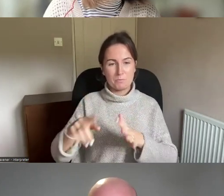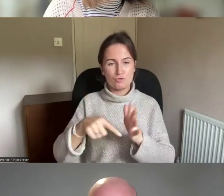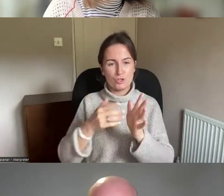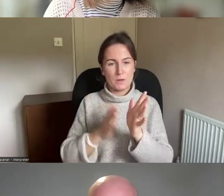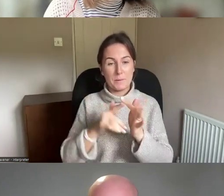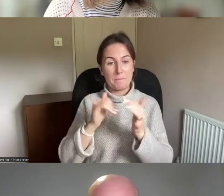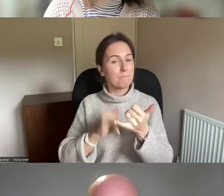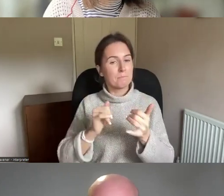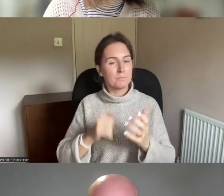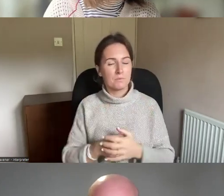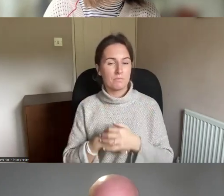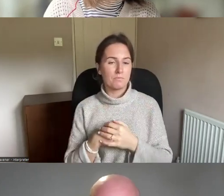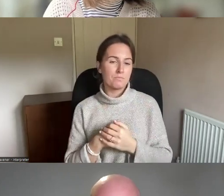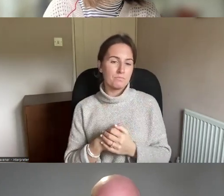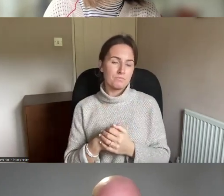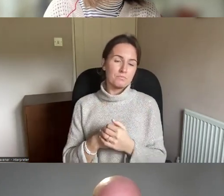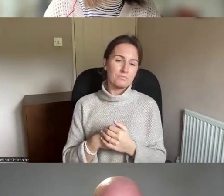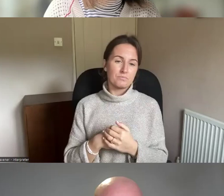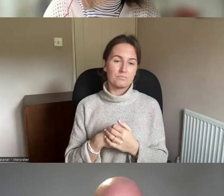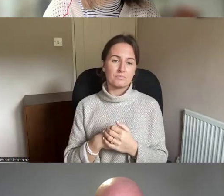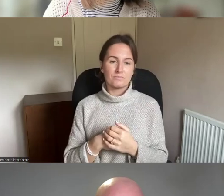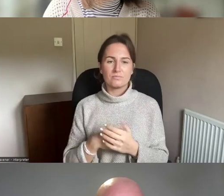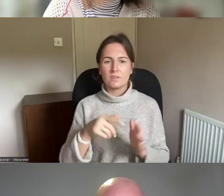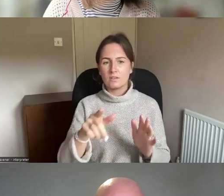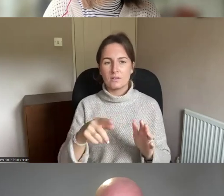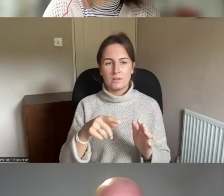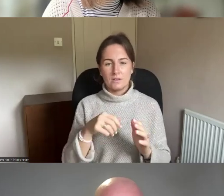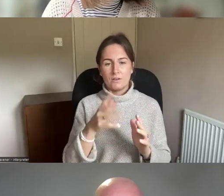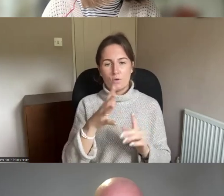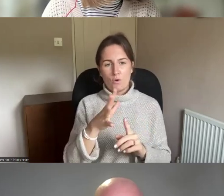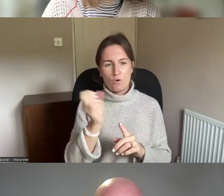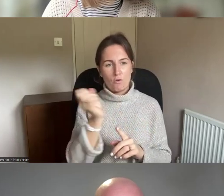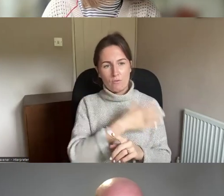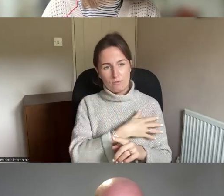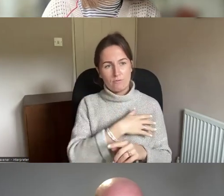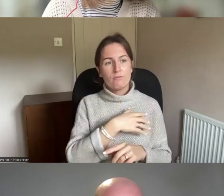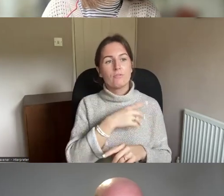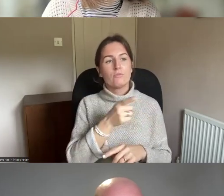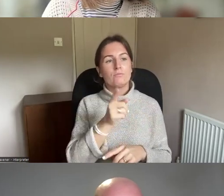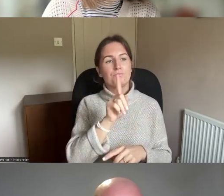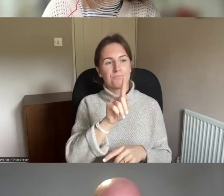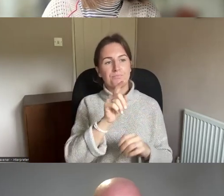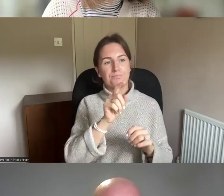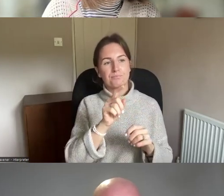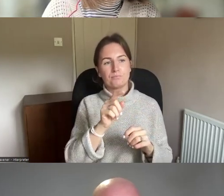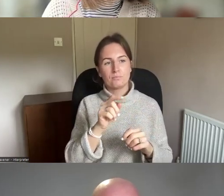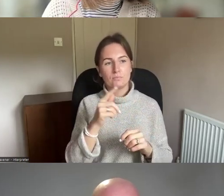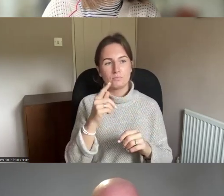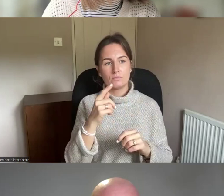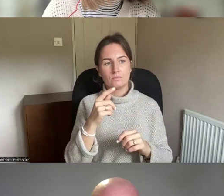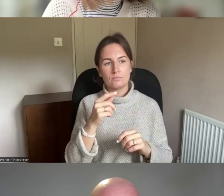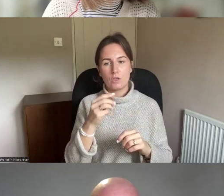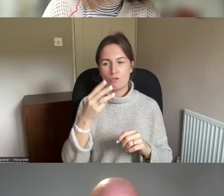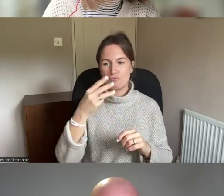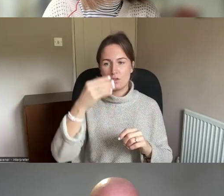I'm loading reports. Don't know why I'm doing that. There we go. So you click up on the little